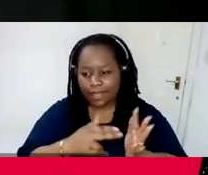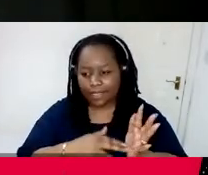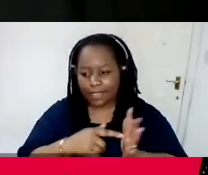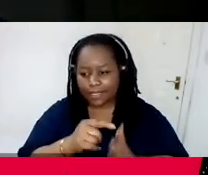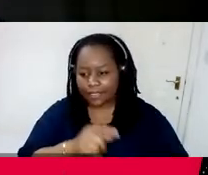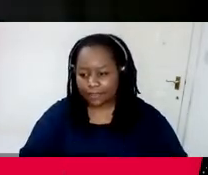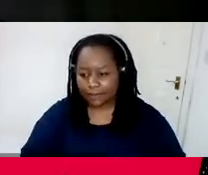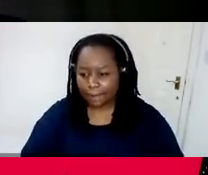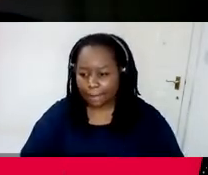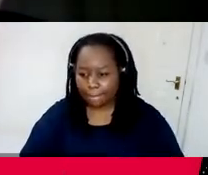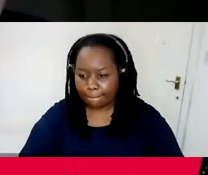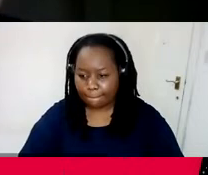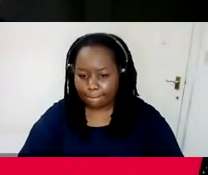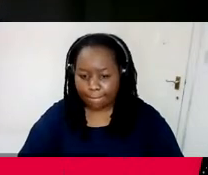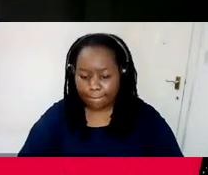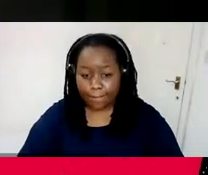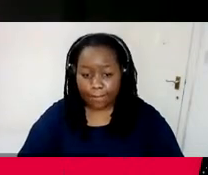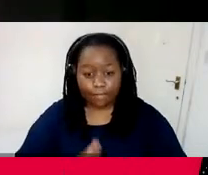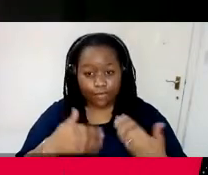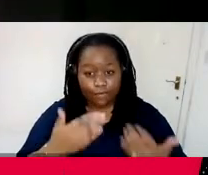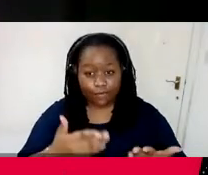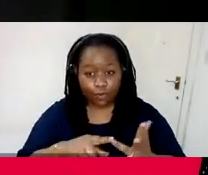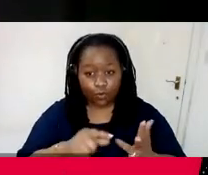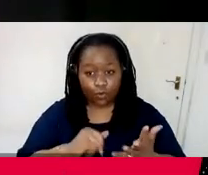Okay, over to you, Osamah. Thank you.